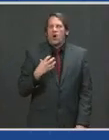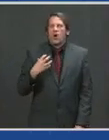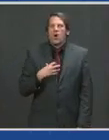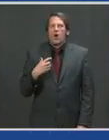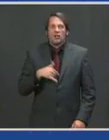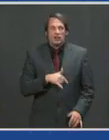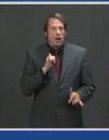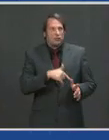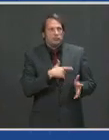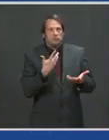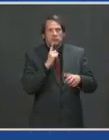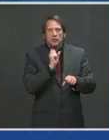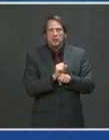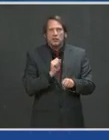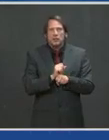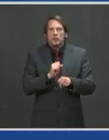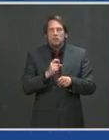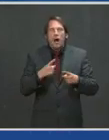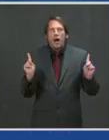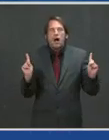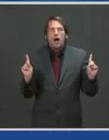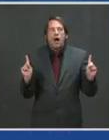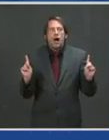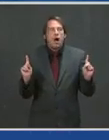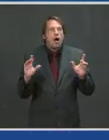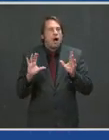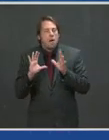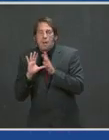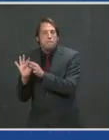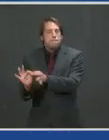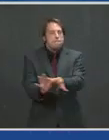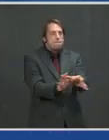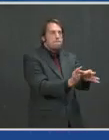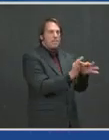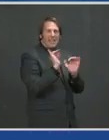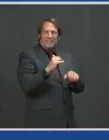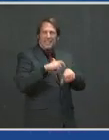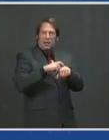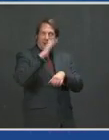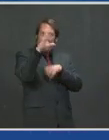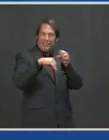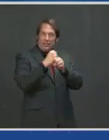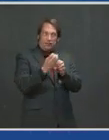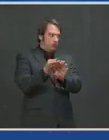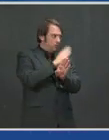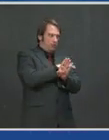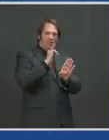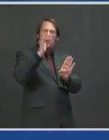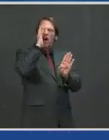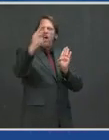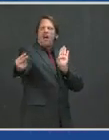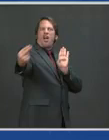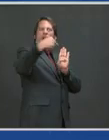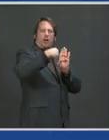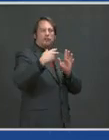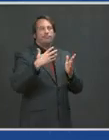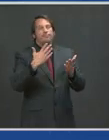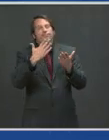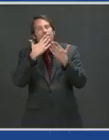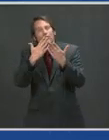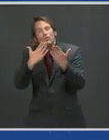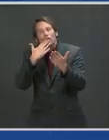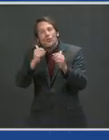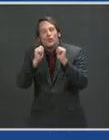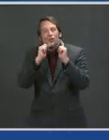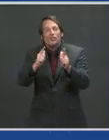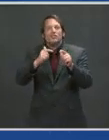together that we won America's future. I really believe that. Thank you all. May God bless you, and may God